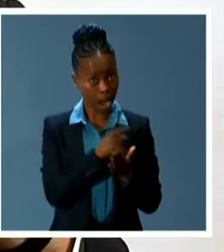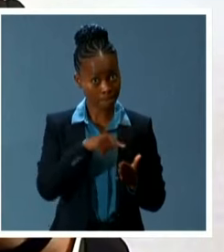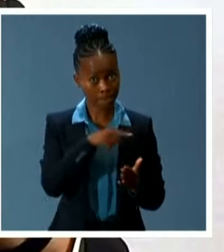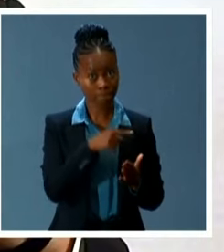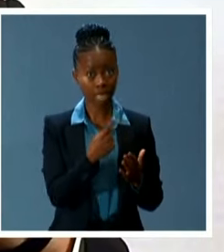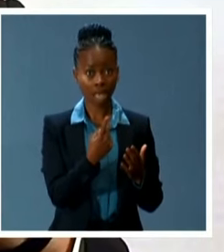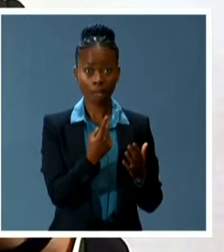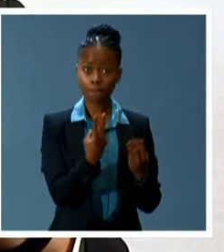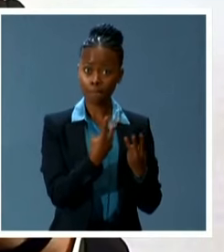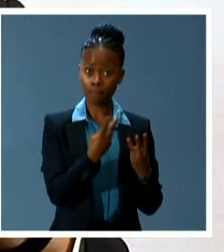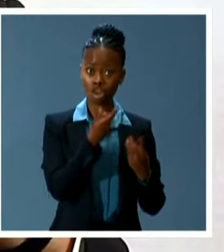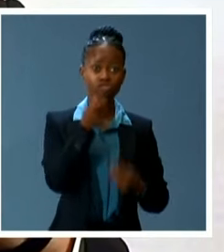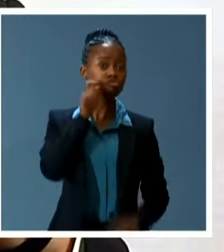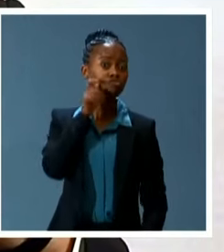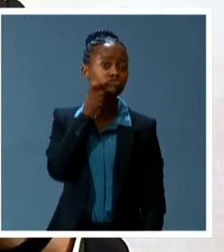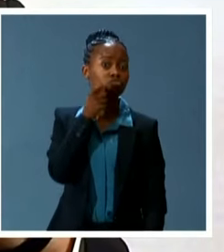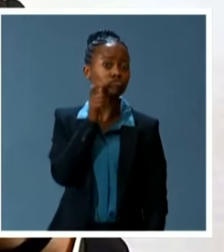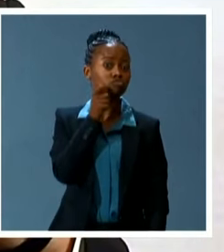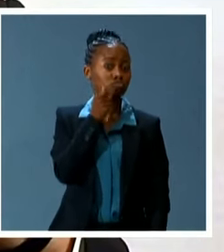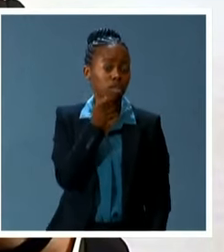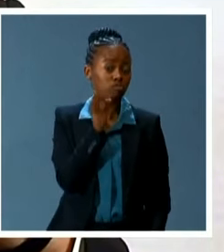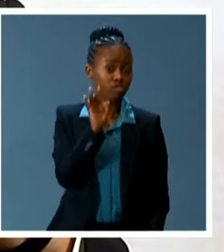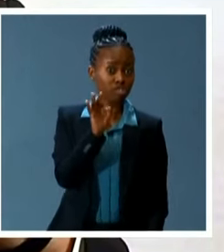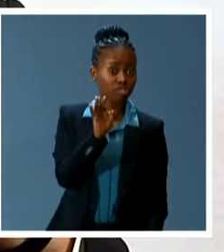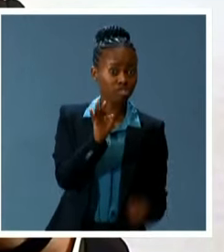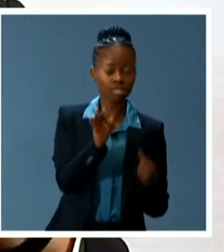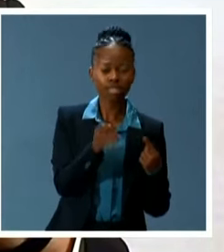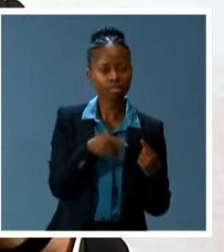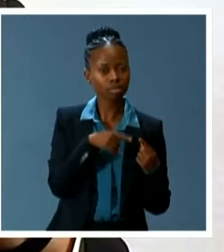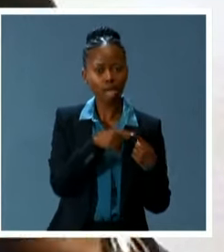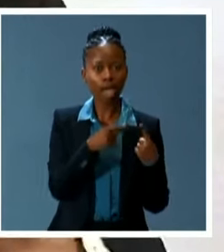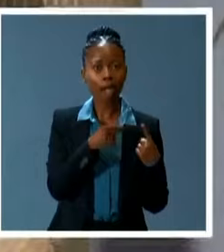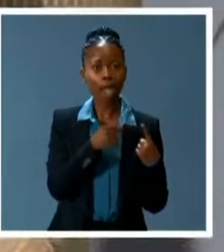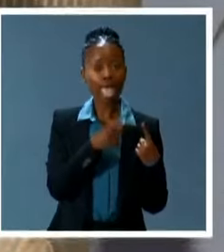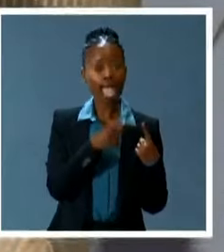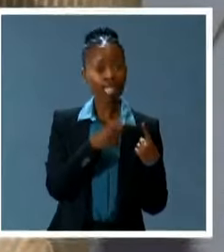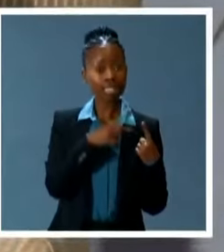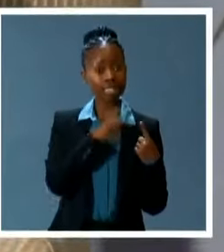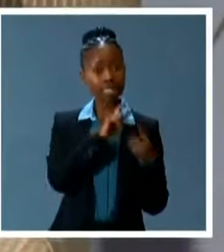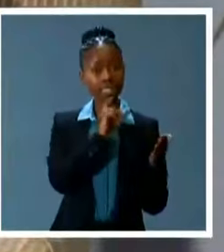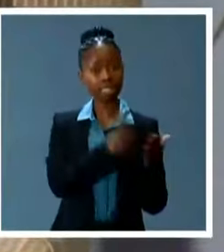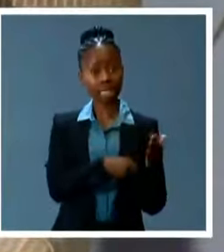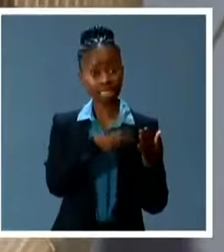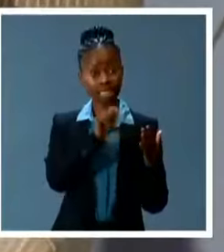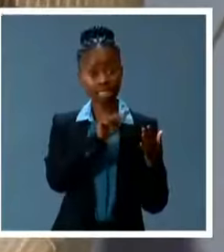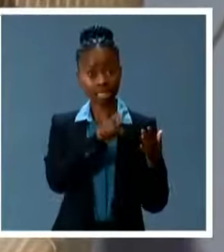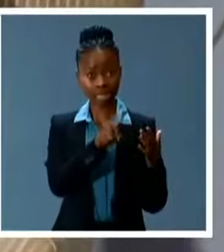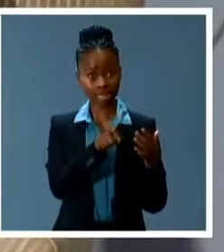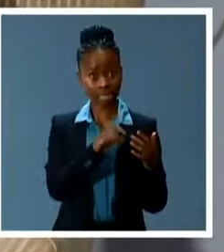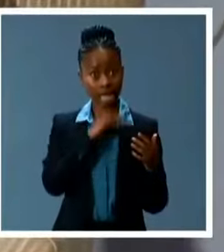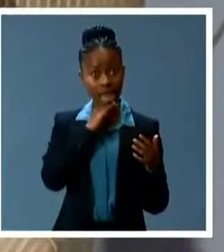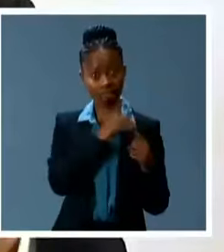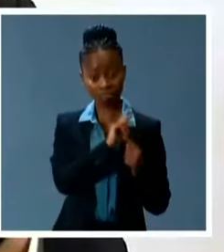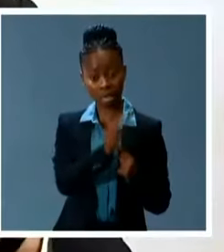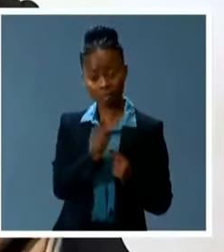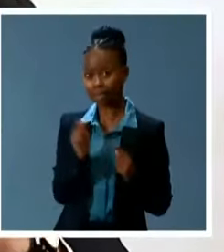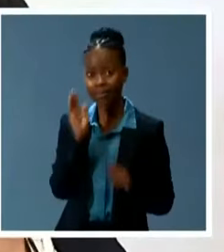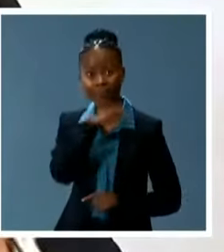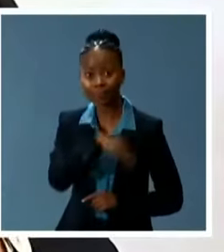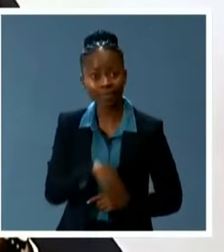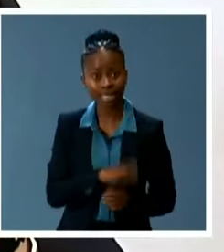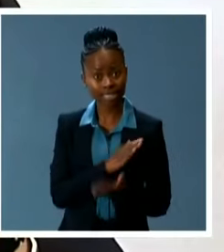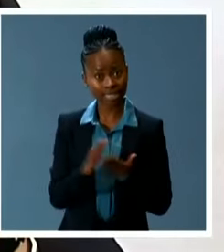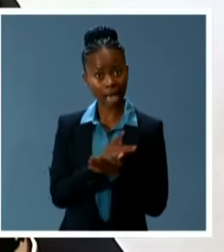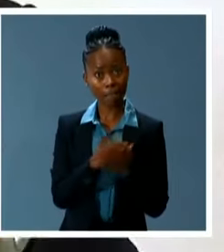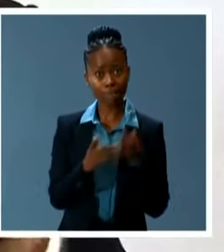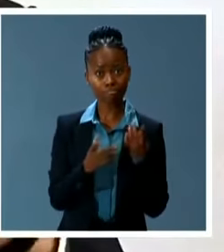unfair, that the tax systems have evolved in such a way that the very rich people are not paying enough taxes. So some rich people are